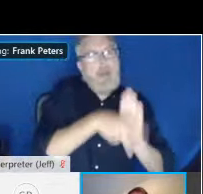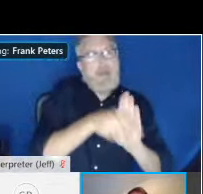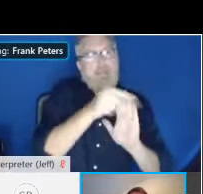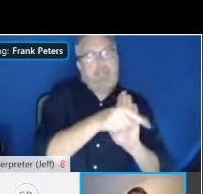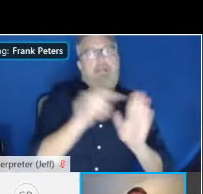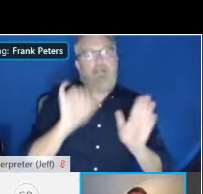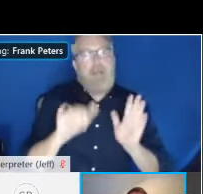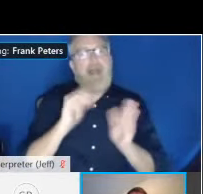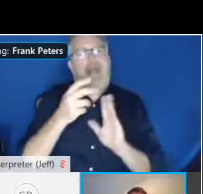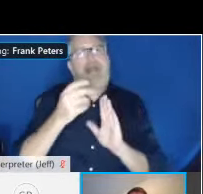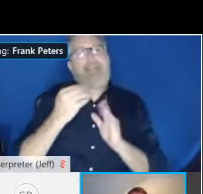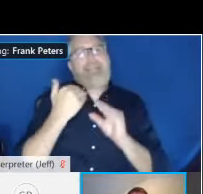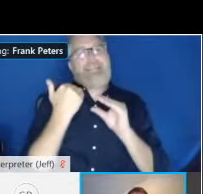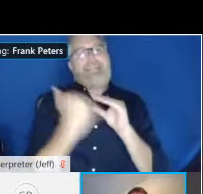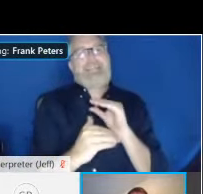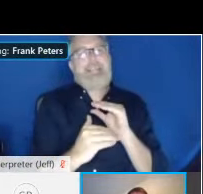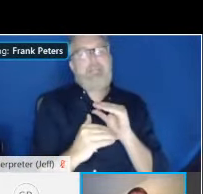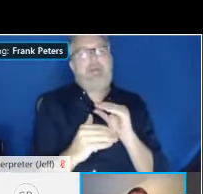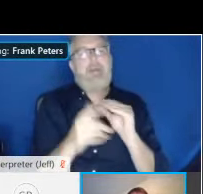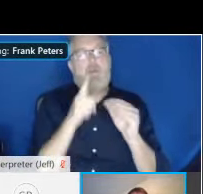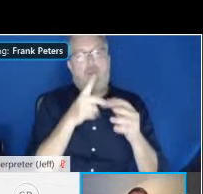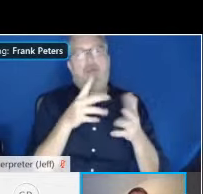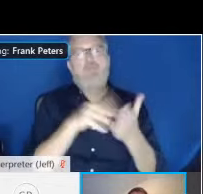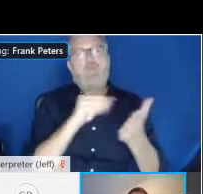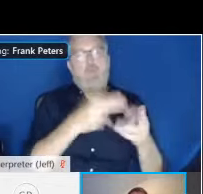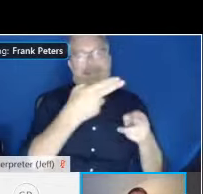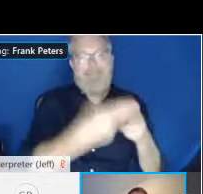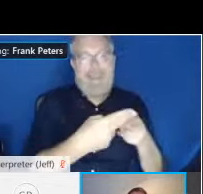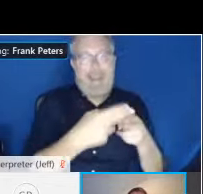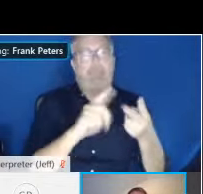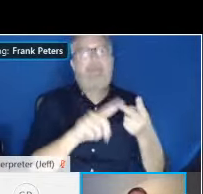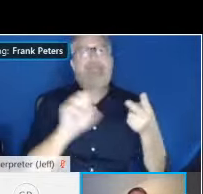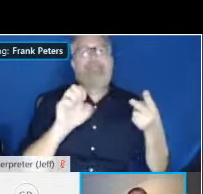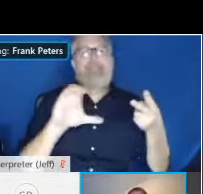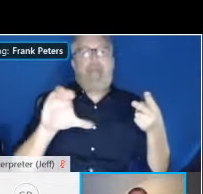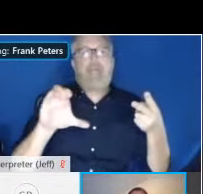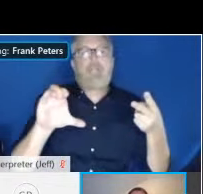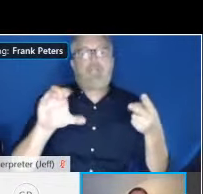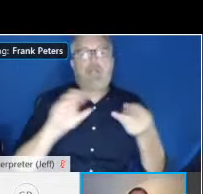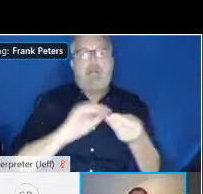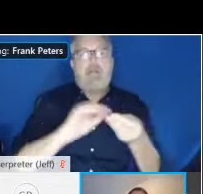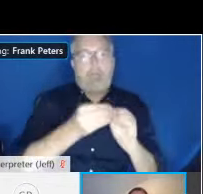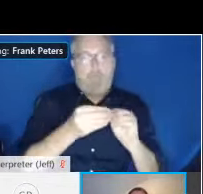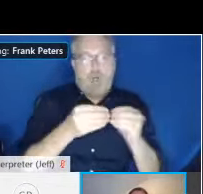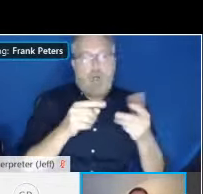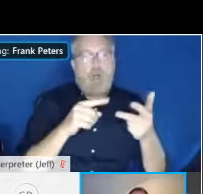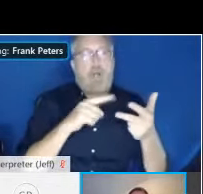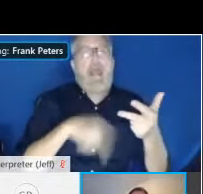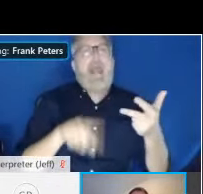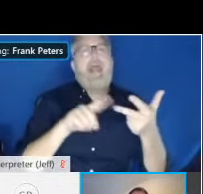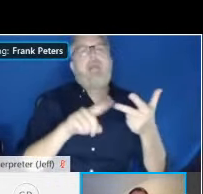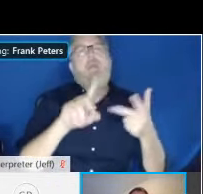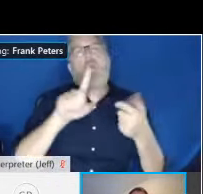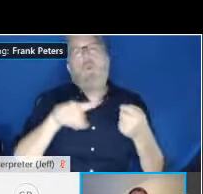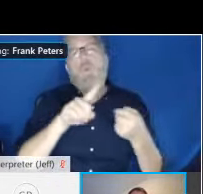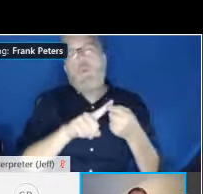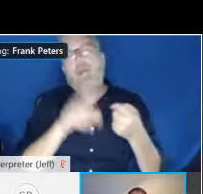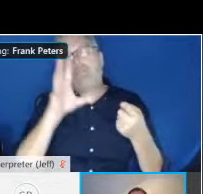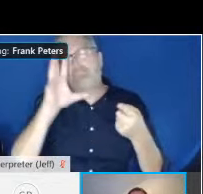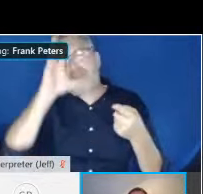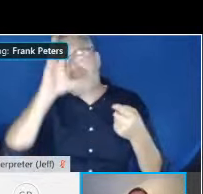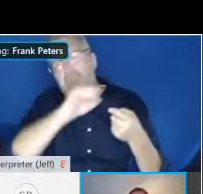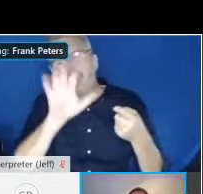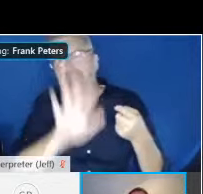that email will have the specific student and the section number and when they are expected to return to the